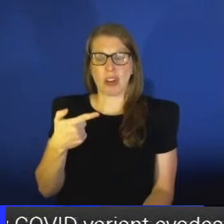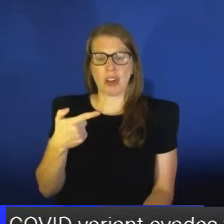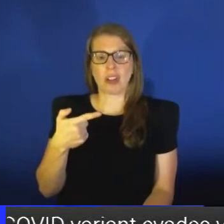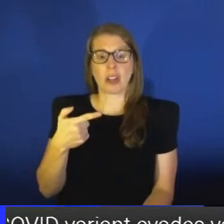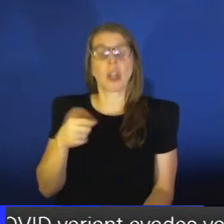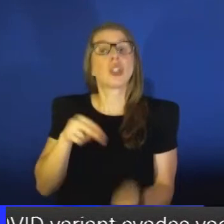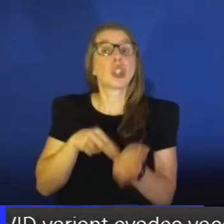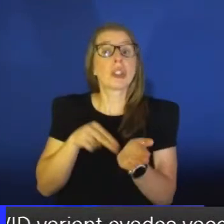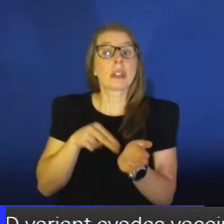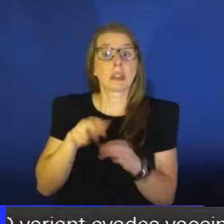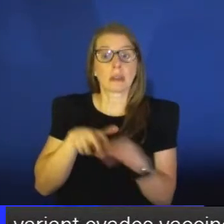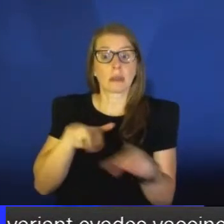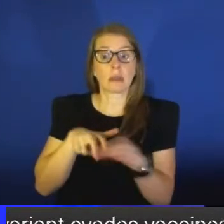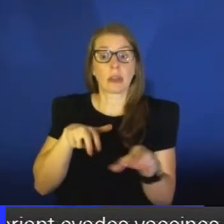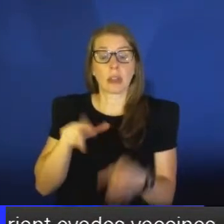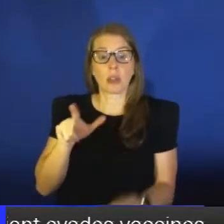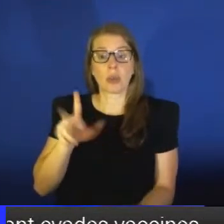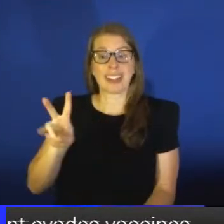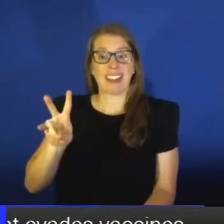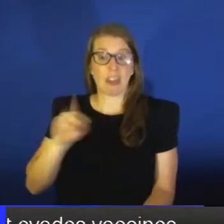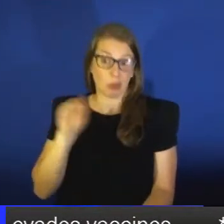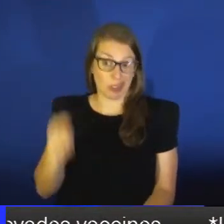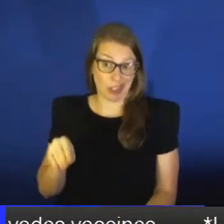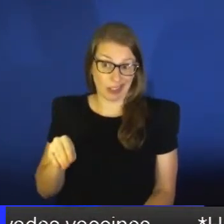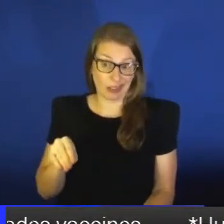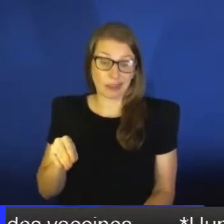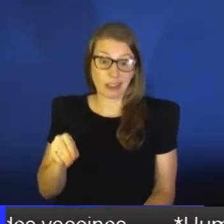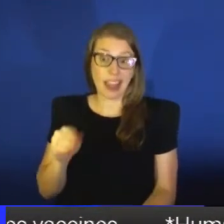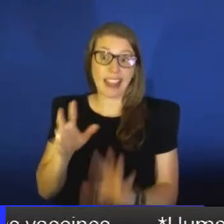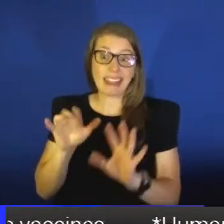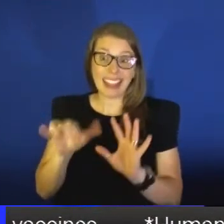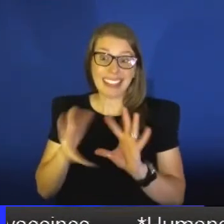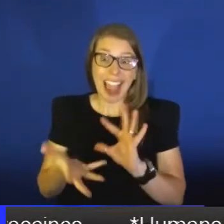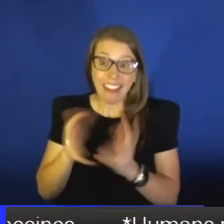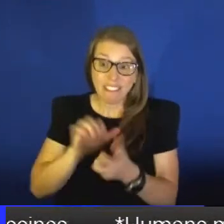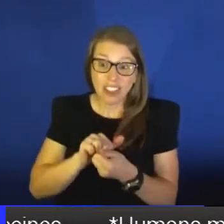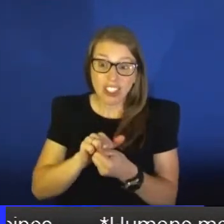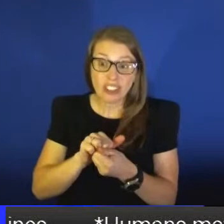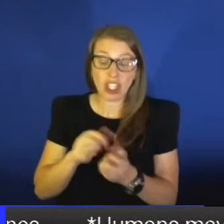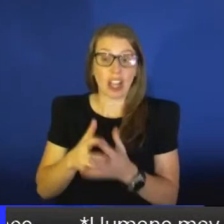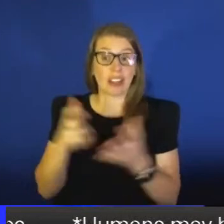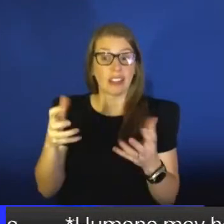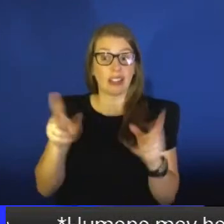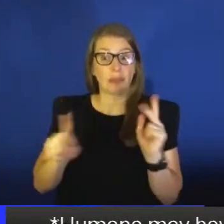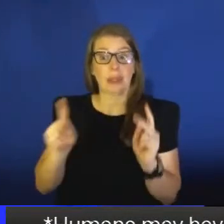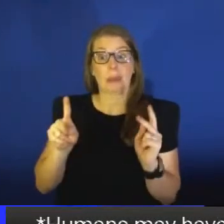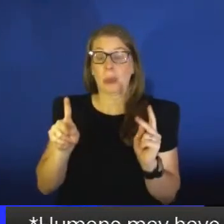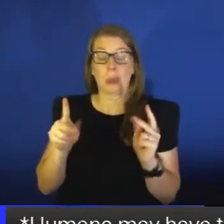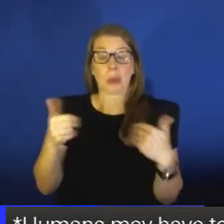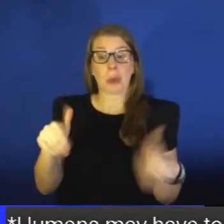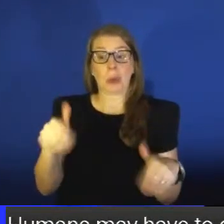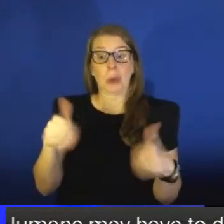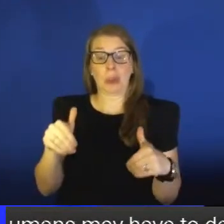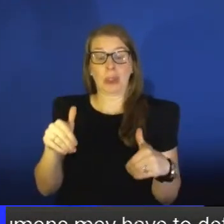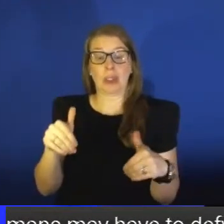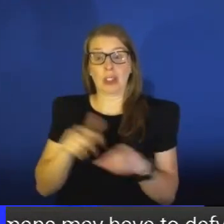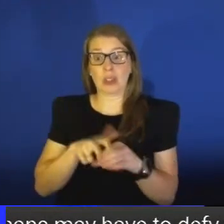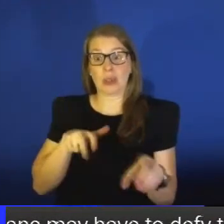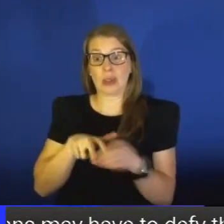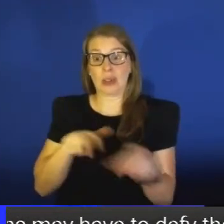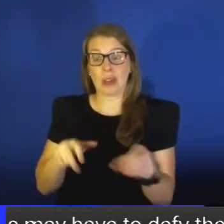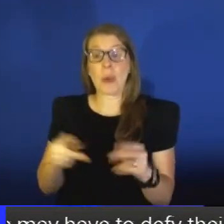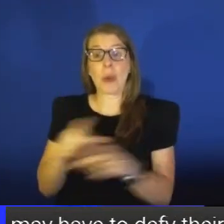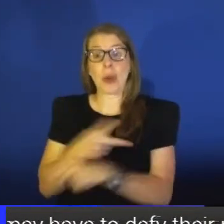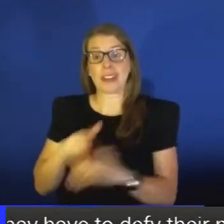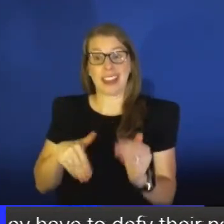was about 27%. That's the average. That means there are a lot of people that the turnover is even much higher than that.